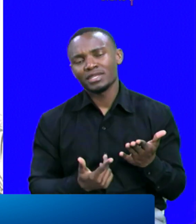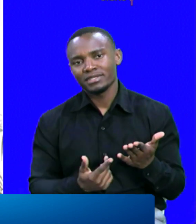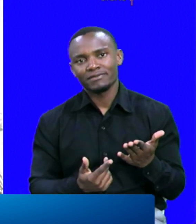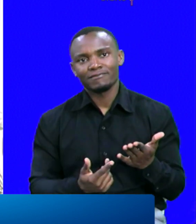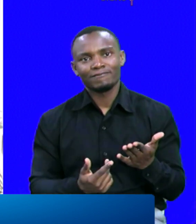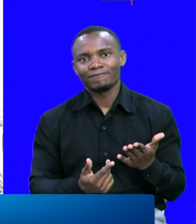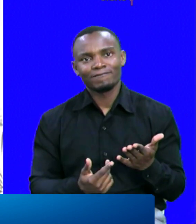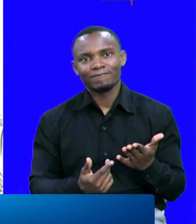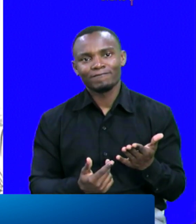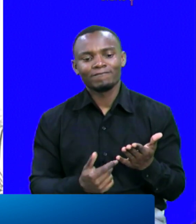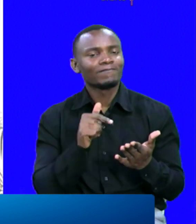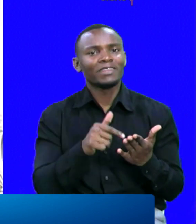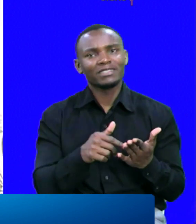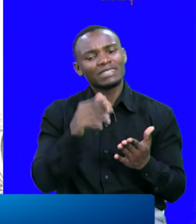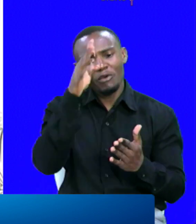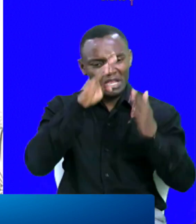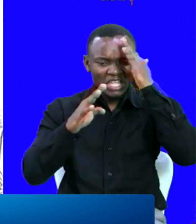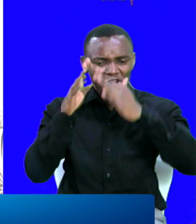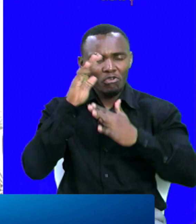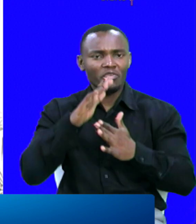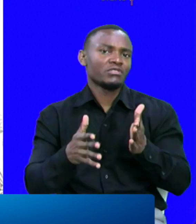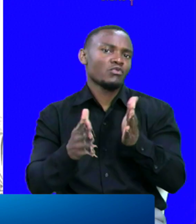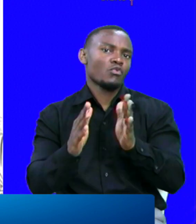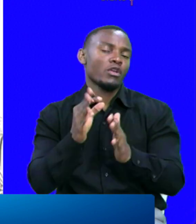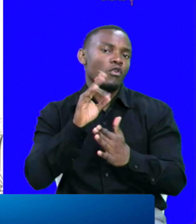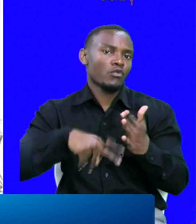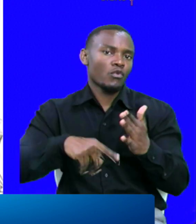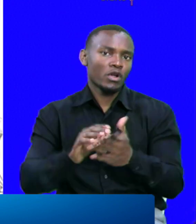which is debt, is a very